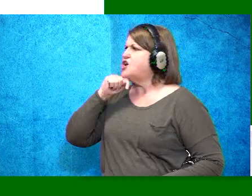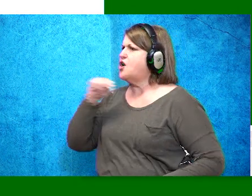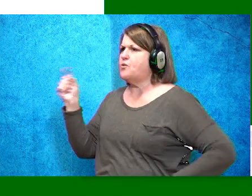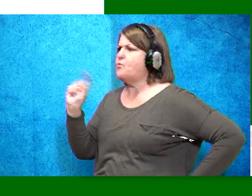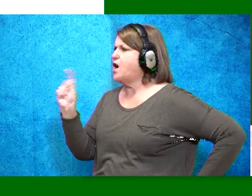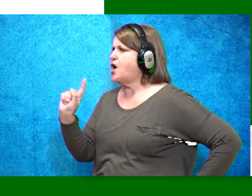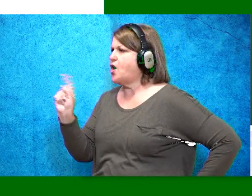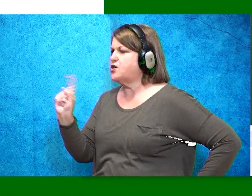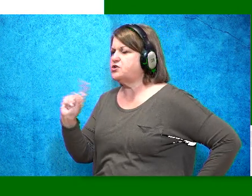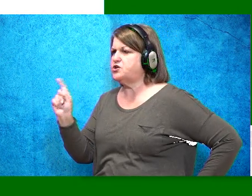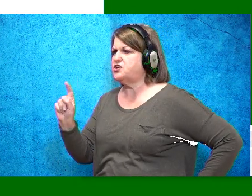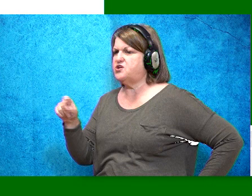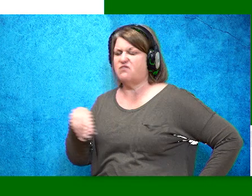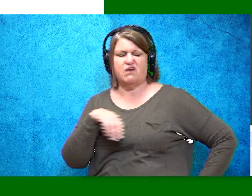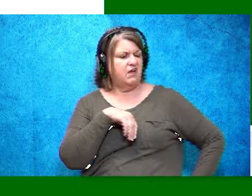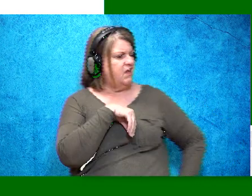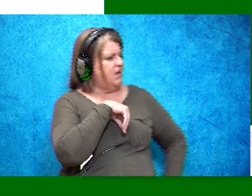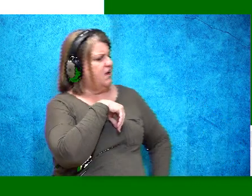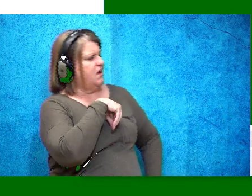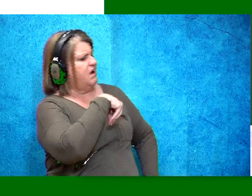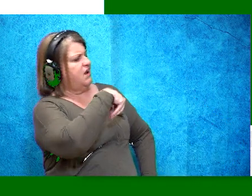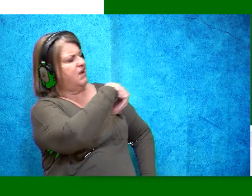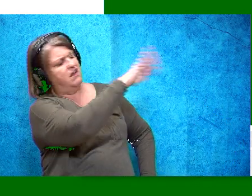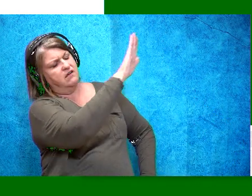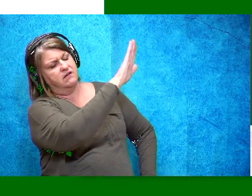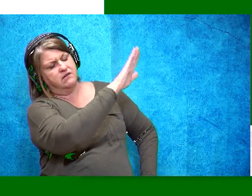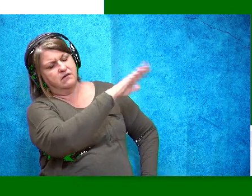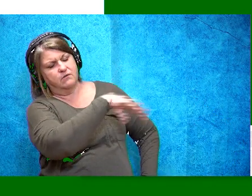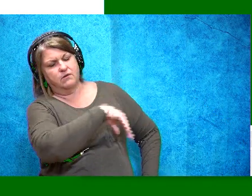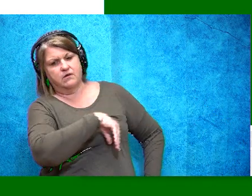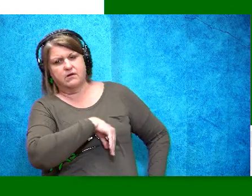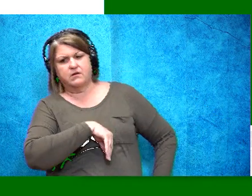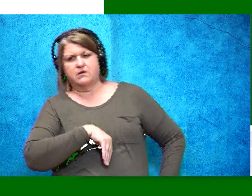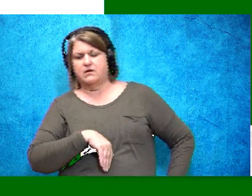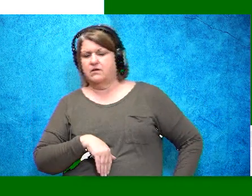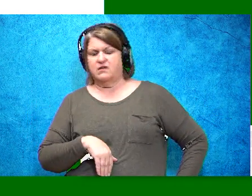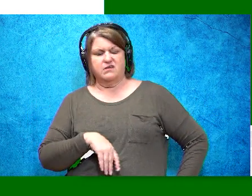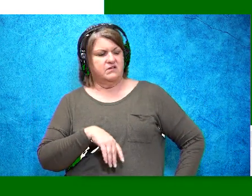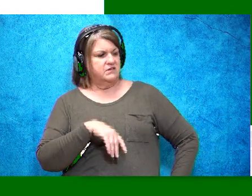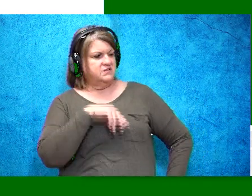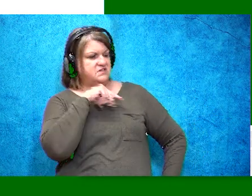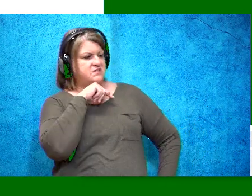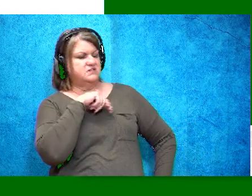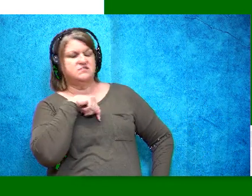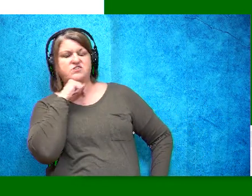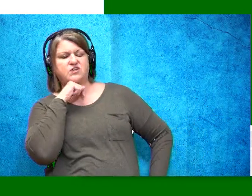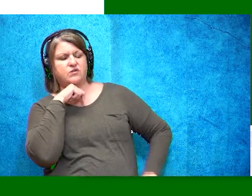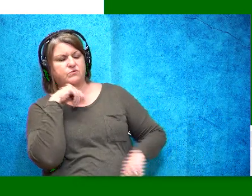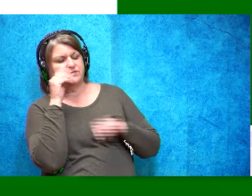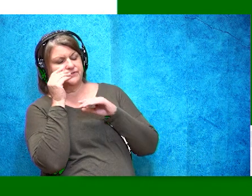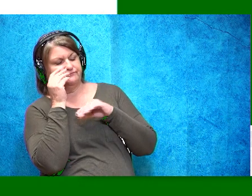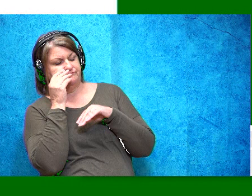Go away, said the voice from a corner of the room. Toad was lying in bed.